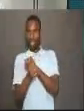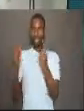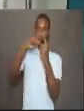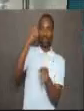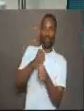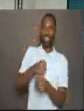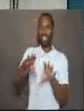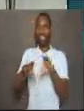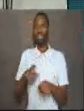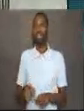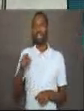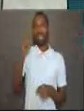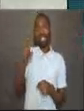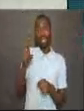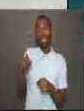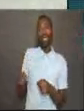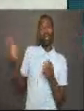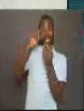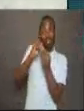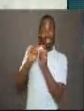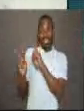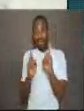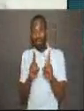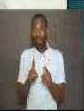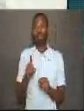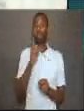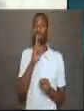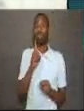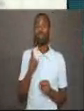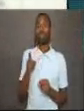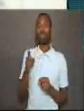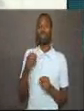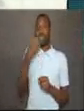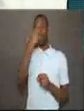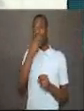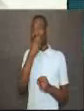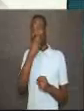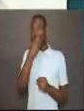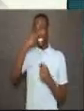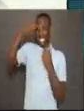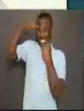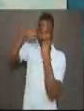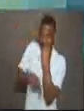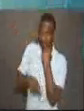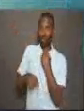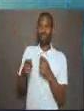This, in turn, is partially absorbed by the heat sink.